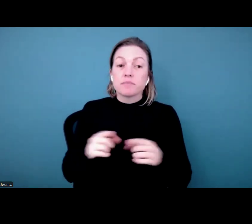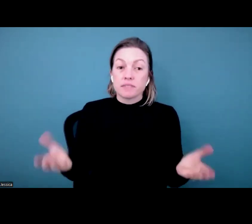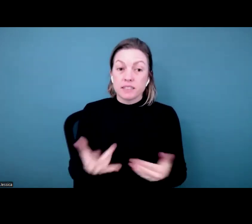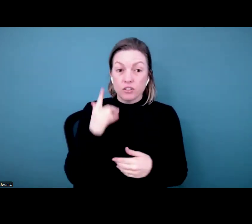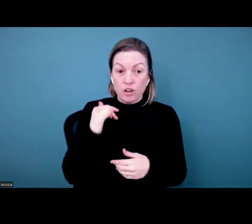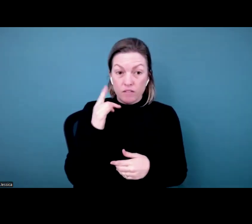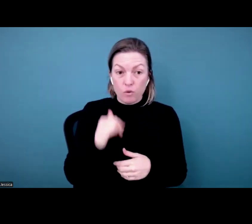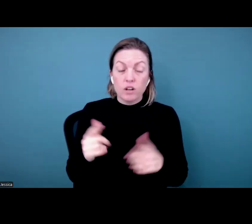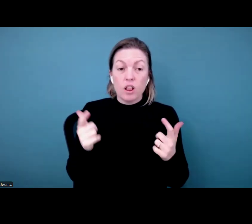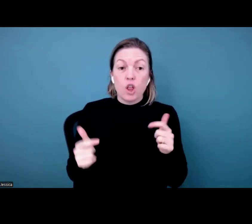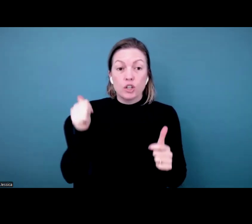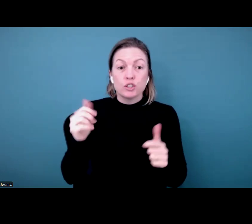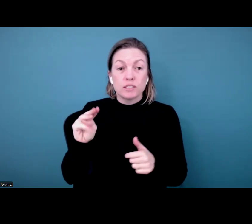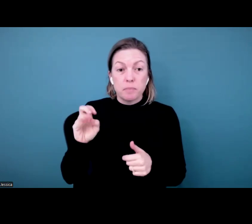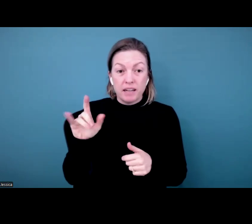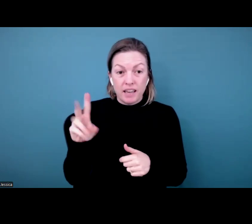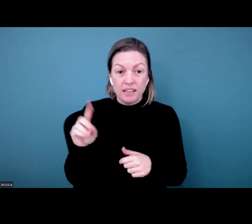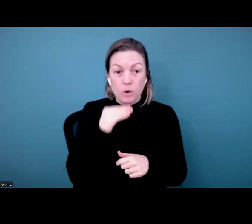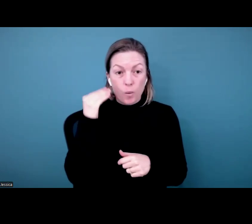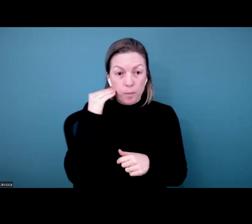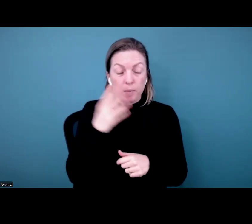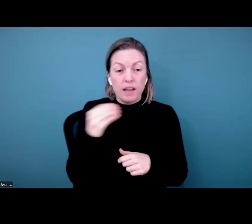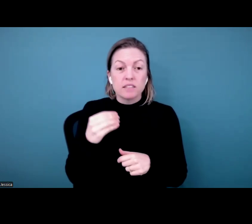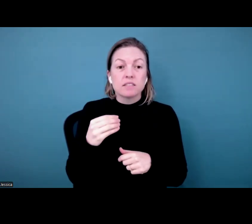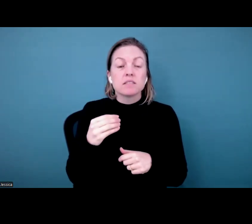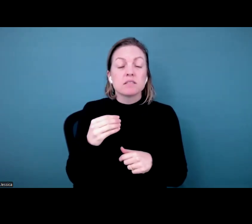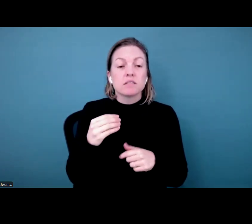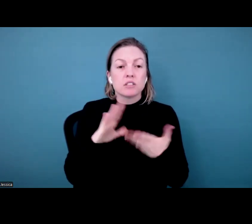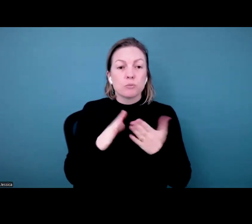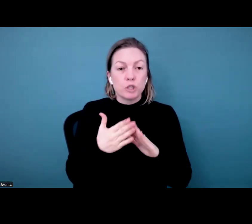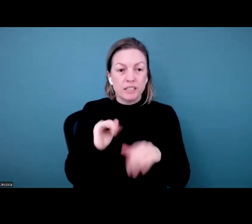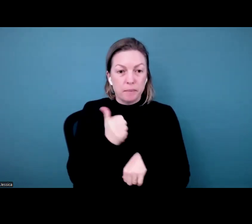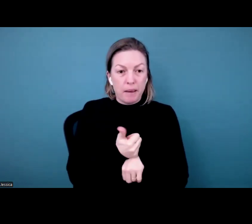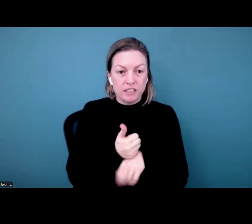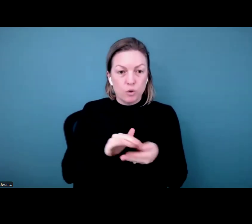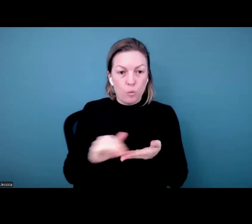largest Medicaid home and community-based waiver in the nation.